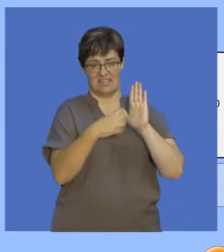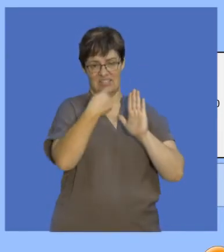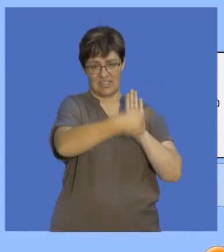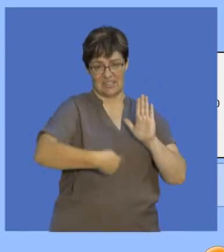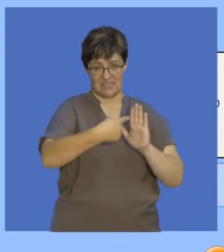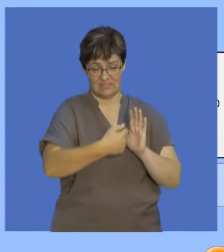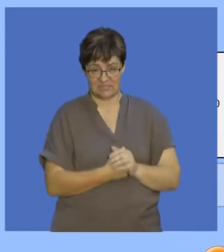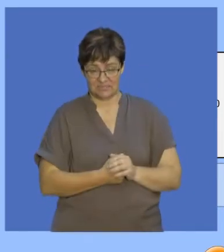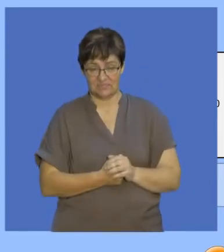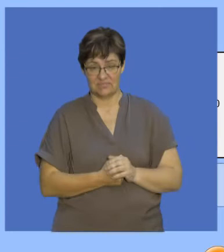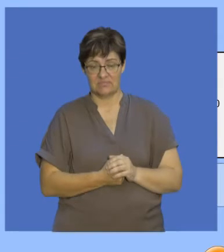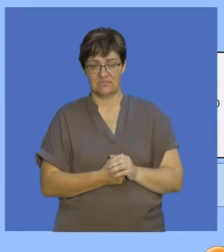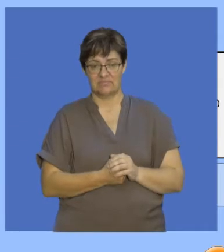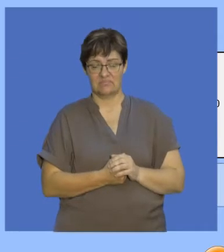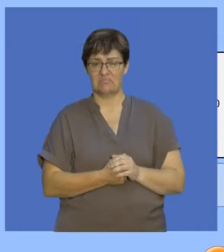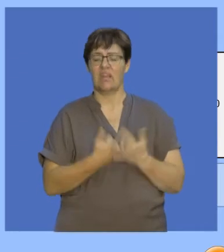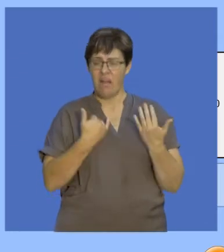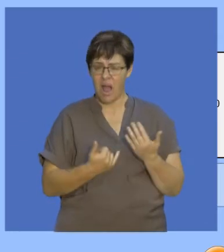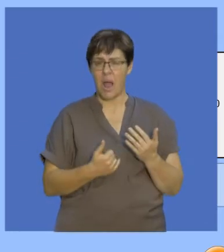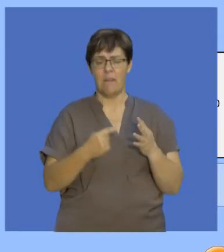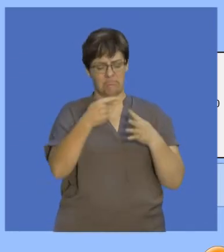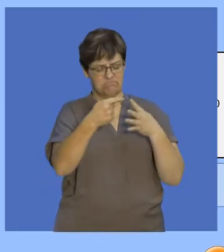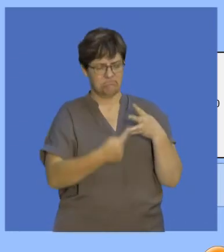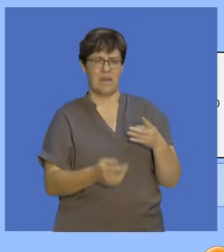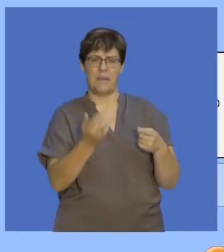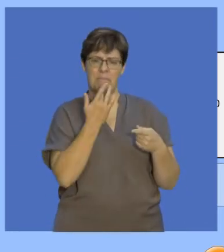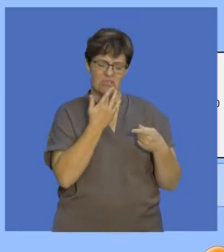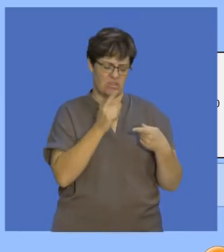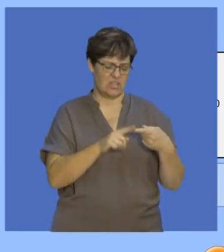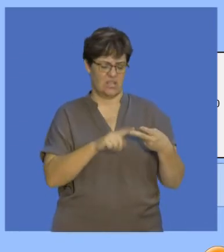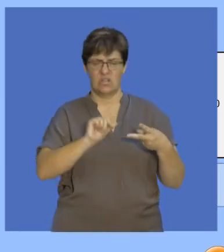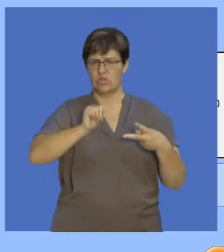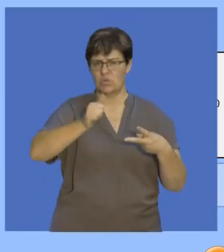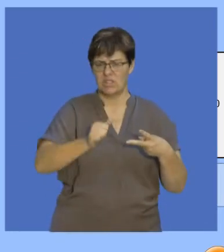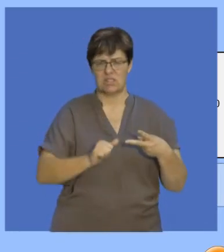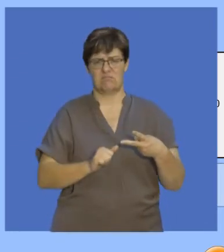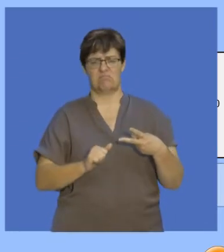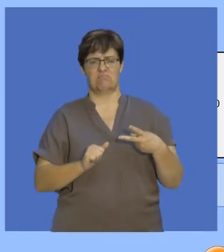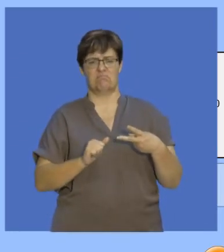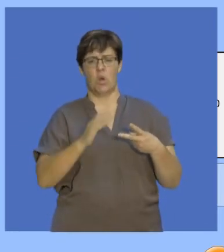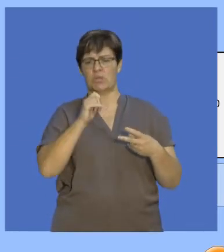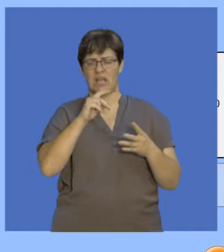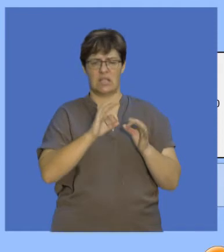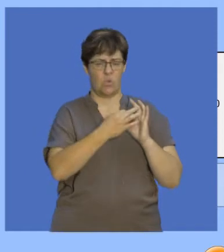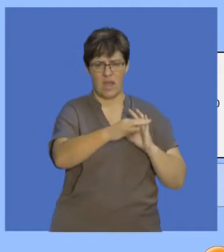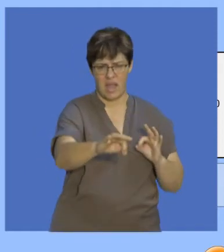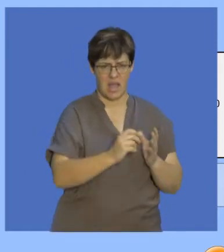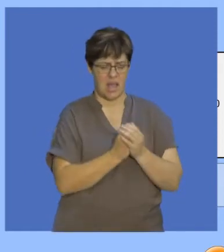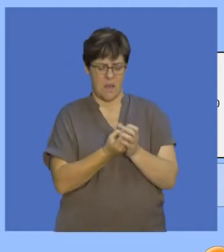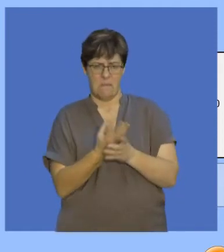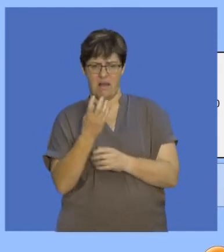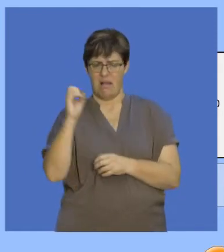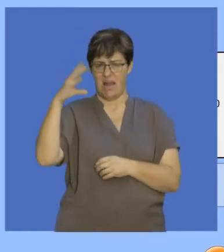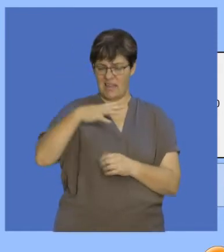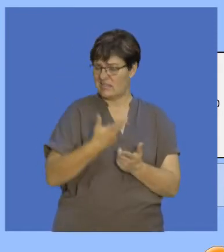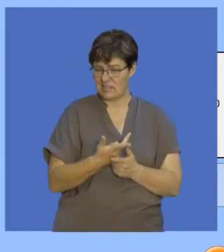simple circuit, right? So all these components that we have listed, your battery, your switch, your conducting wires, your light bulb,